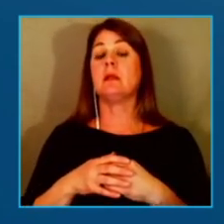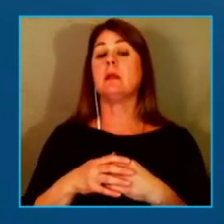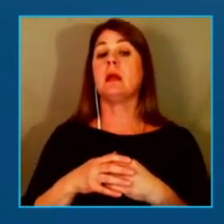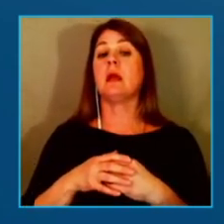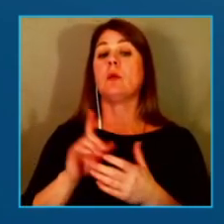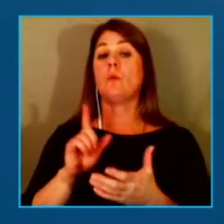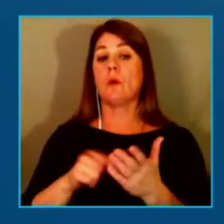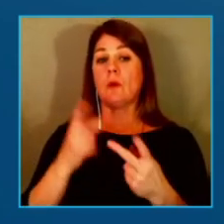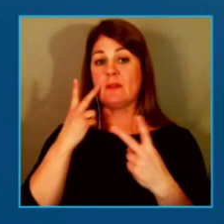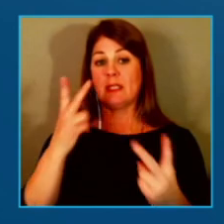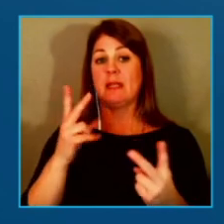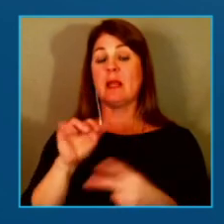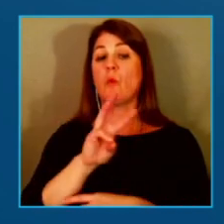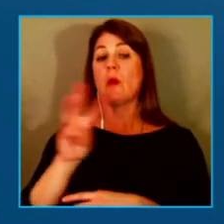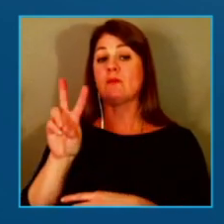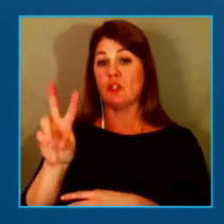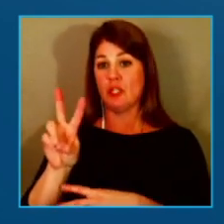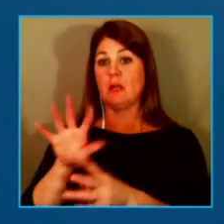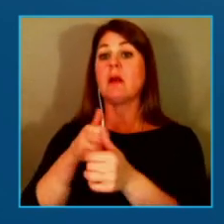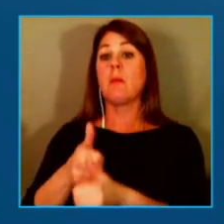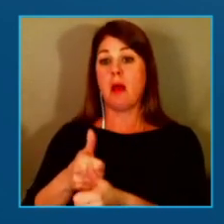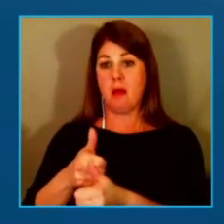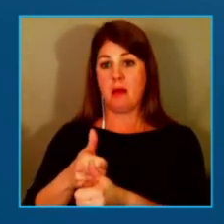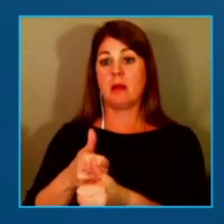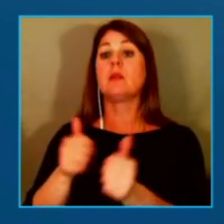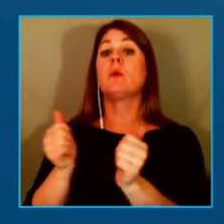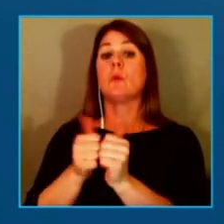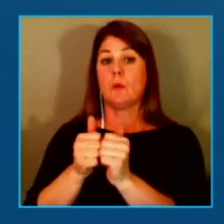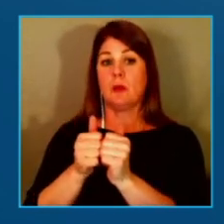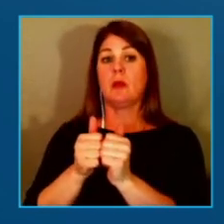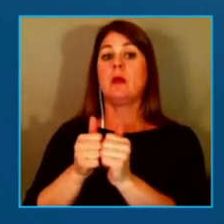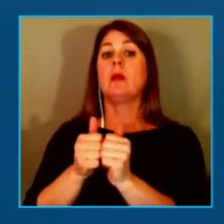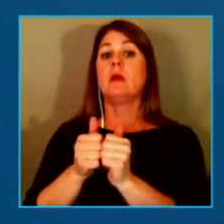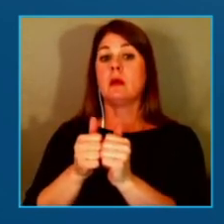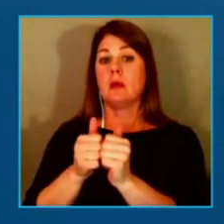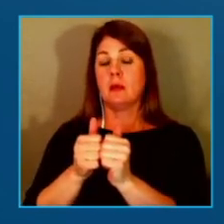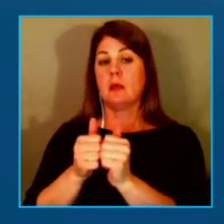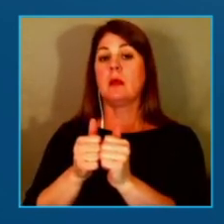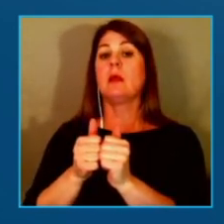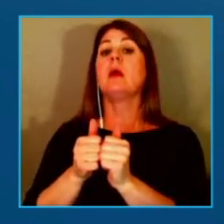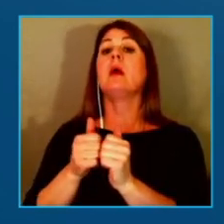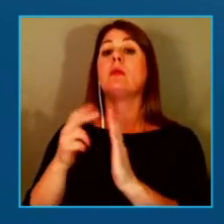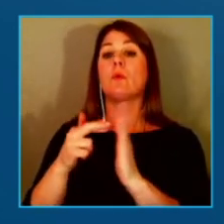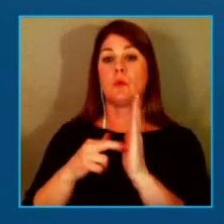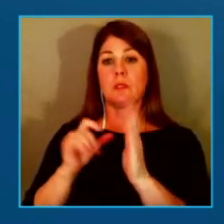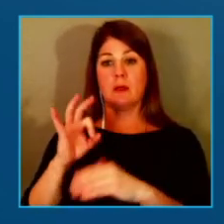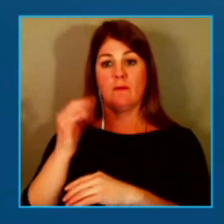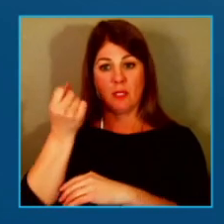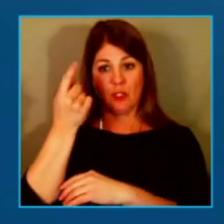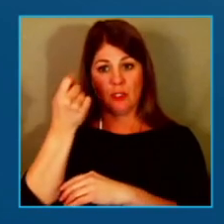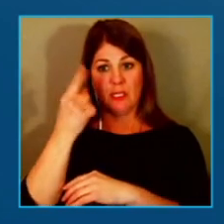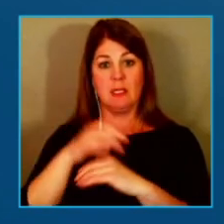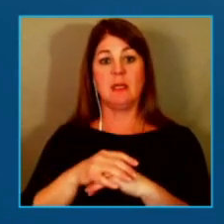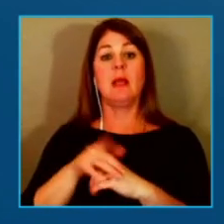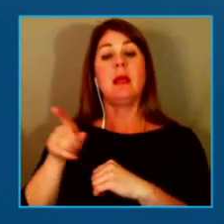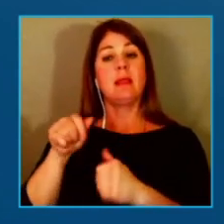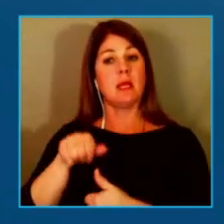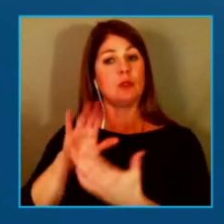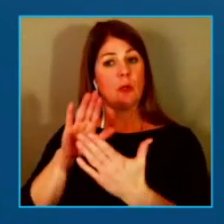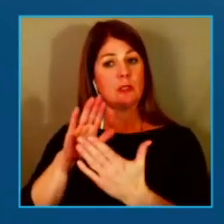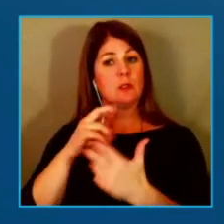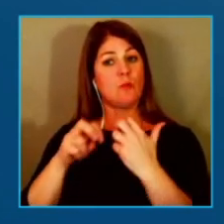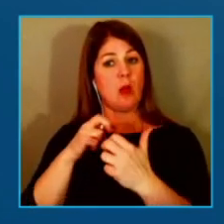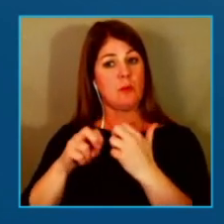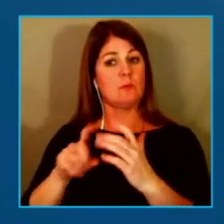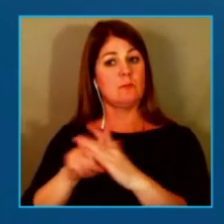that West Virginia has complied with the terms of that memorandum of understanding. They address the issues that were raised in